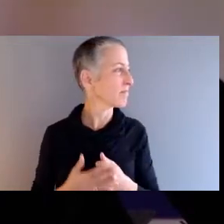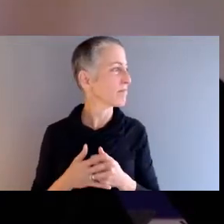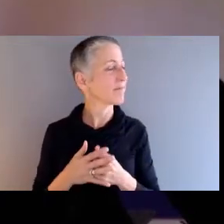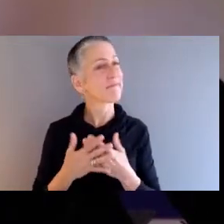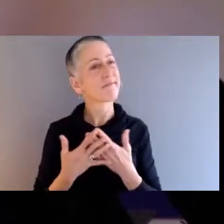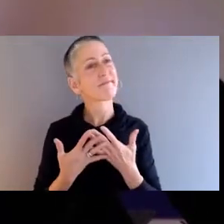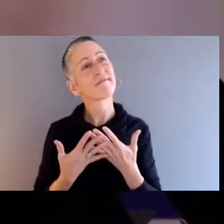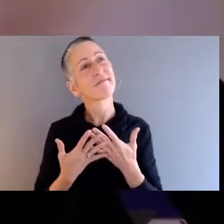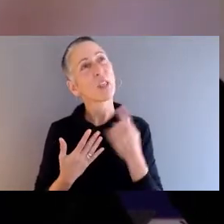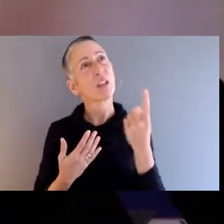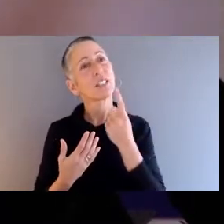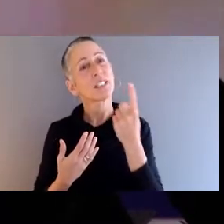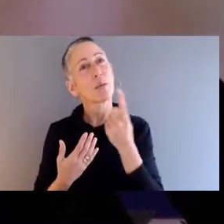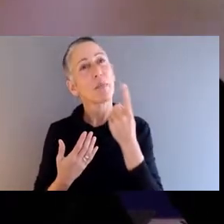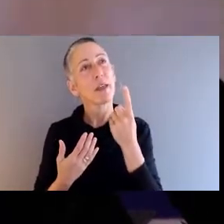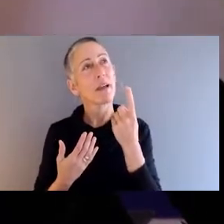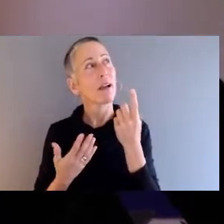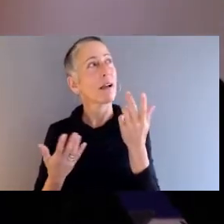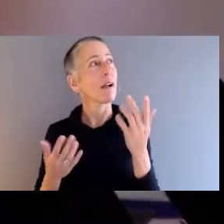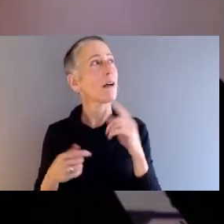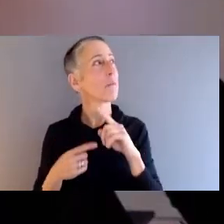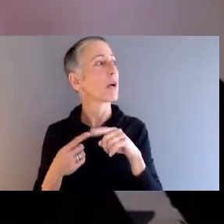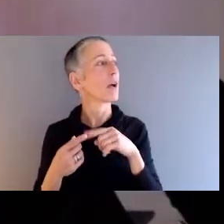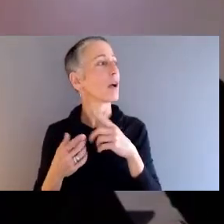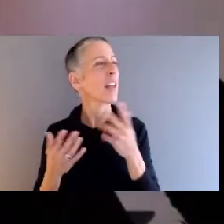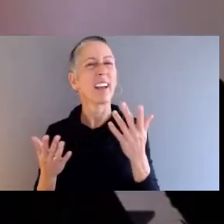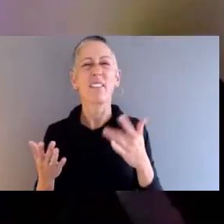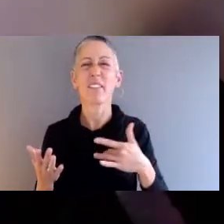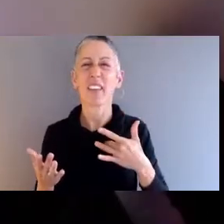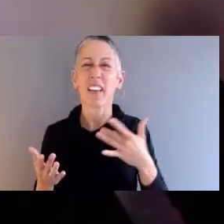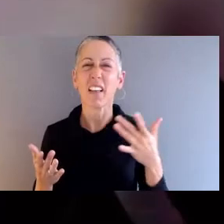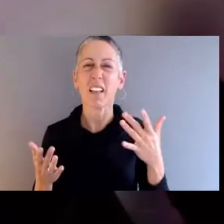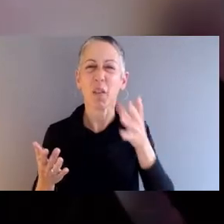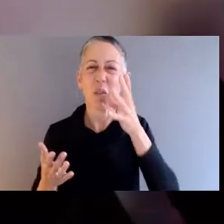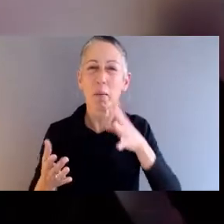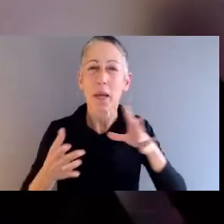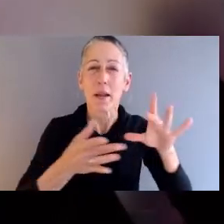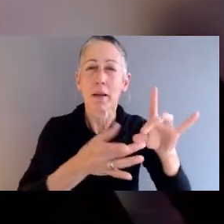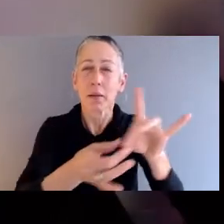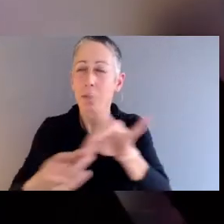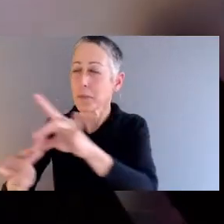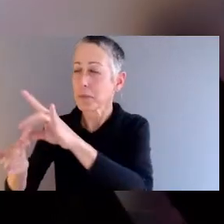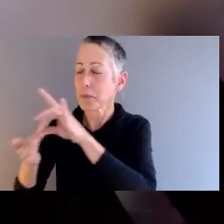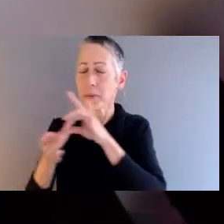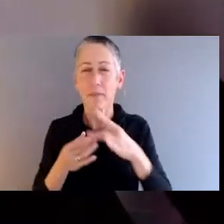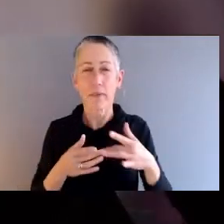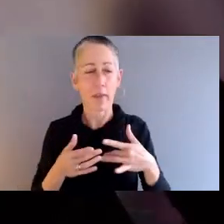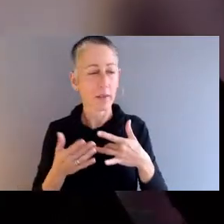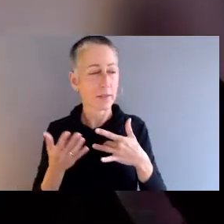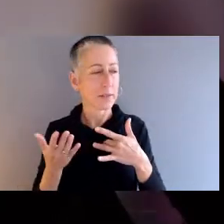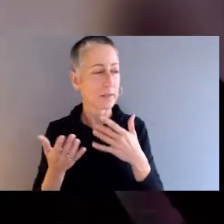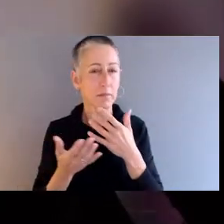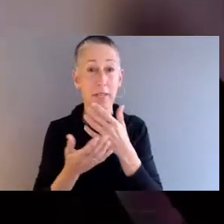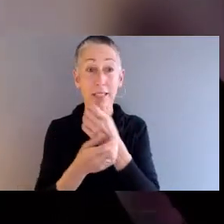a circle of women working together. There's a safety, and